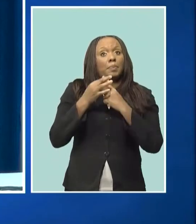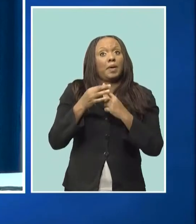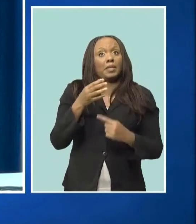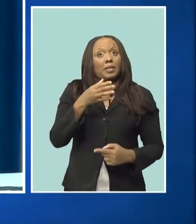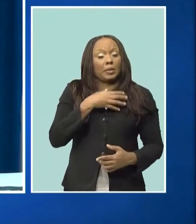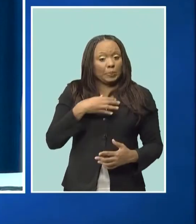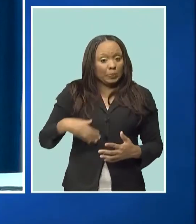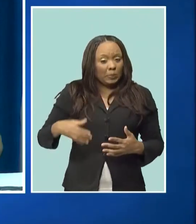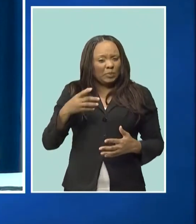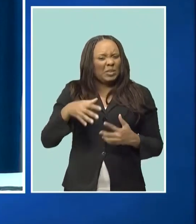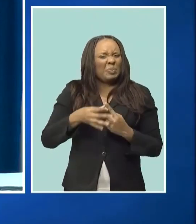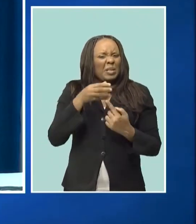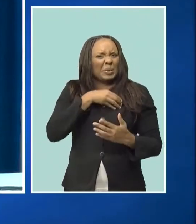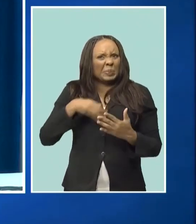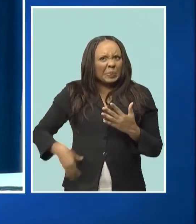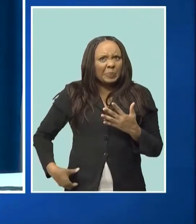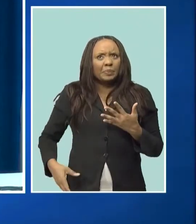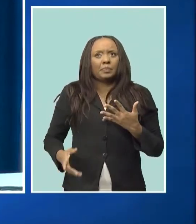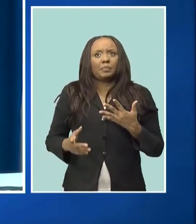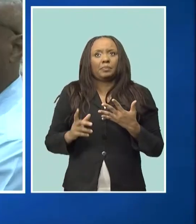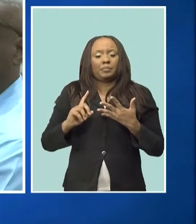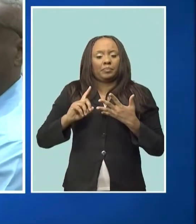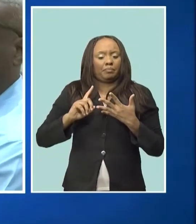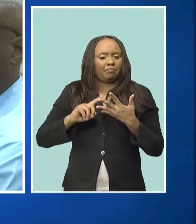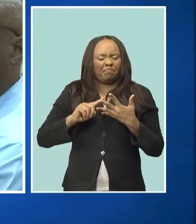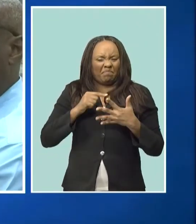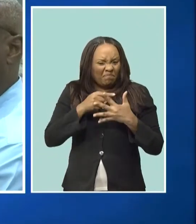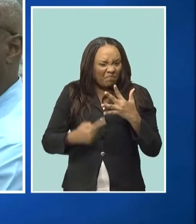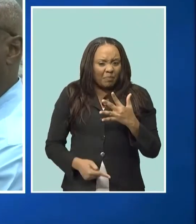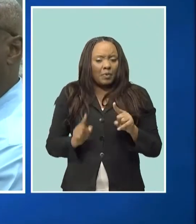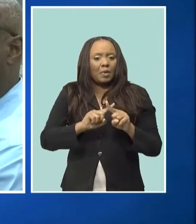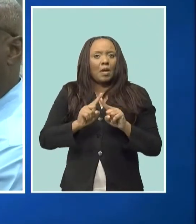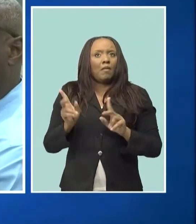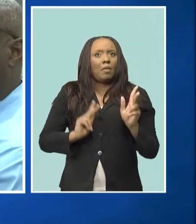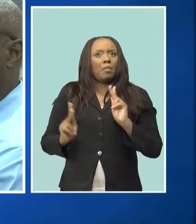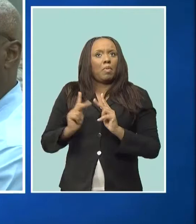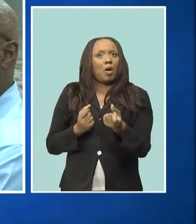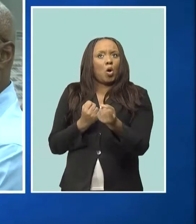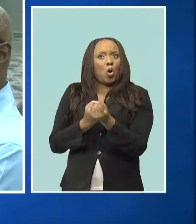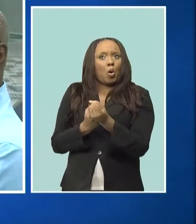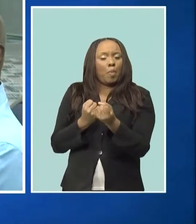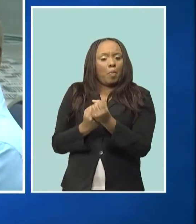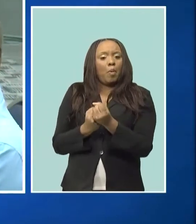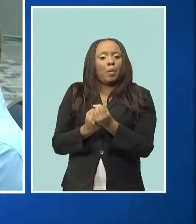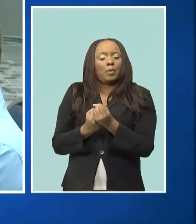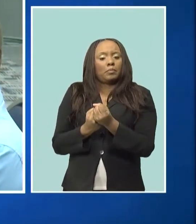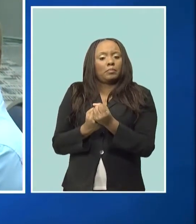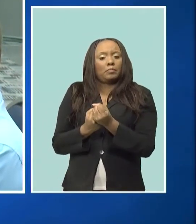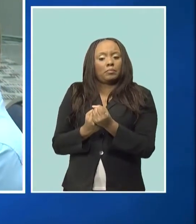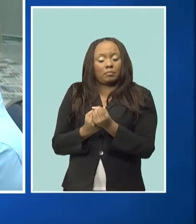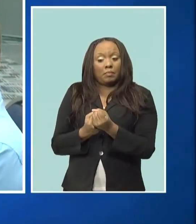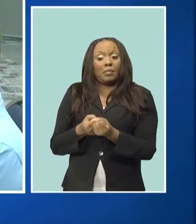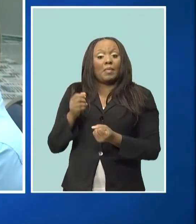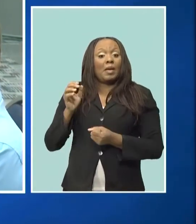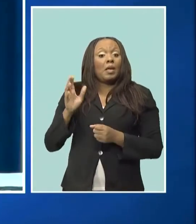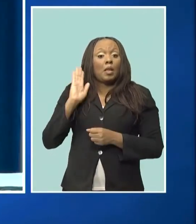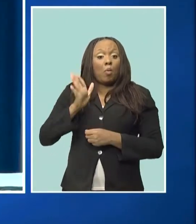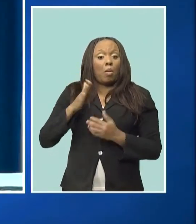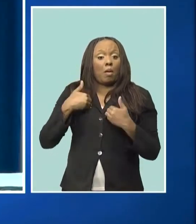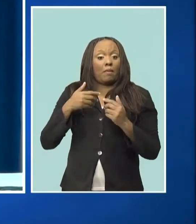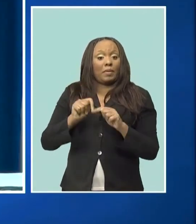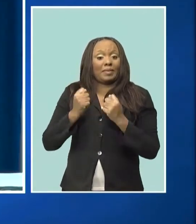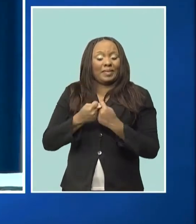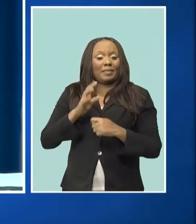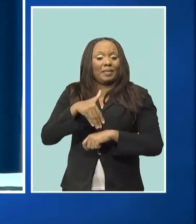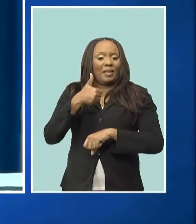gravitas being thrown behind the establishment of an energy transition team here in Barbados to